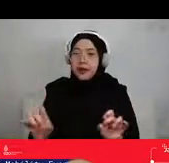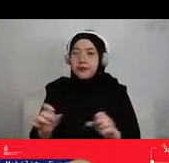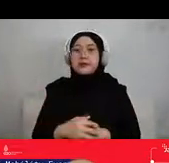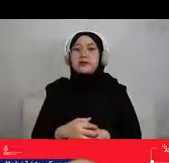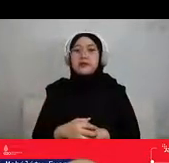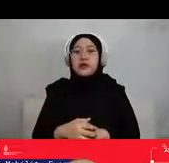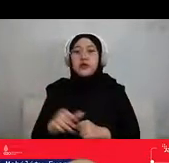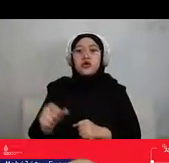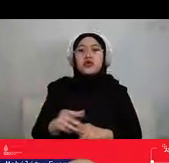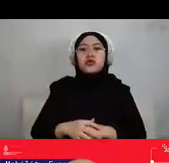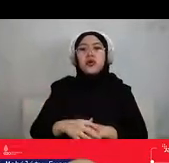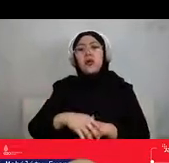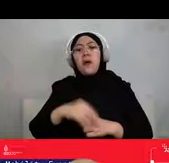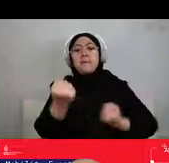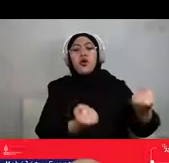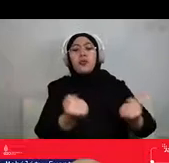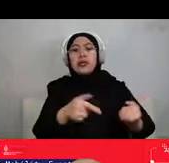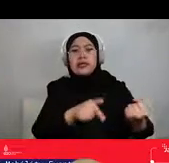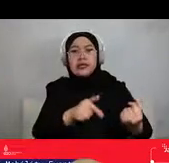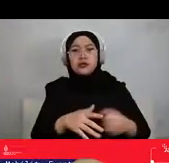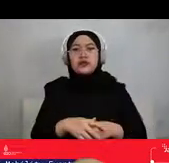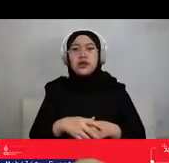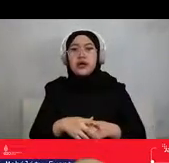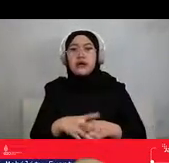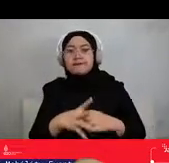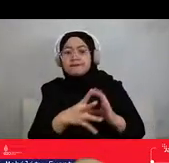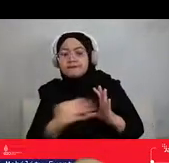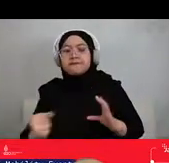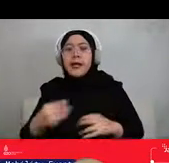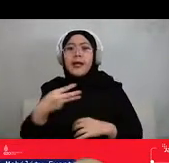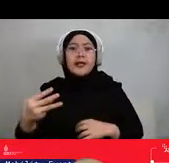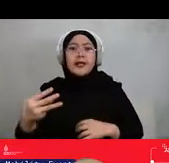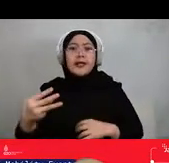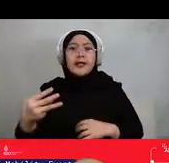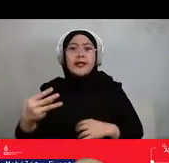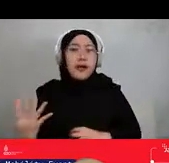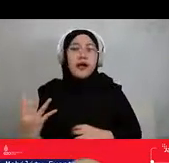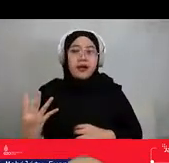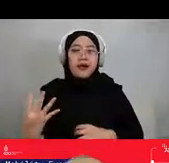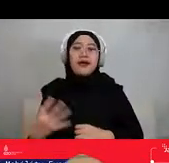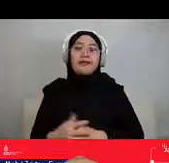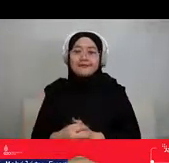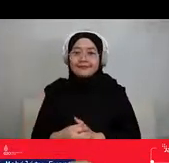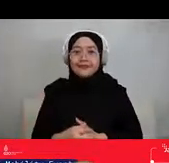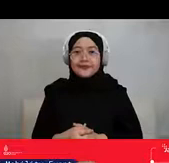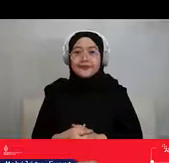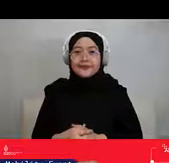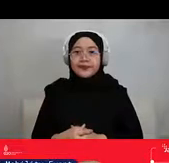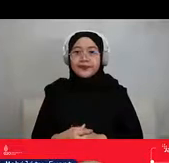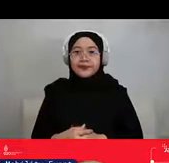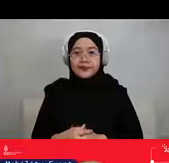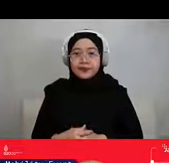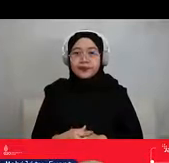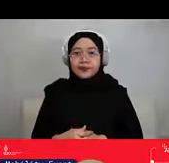efficiency that these vehicles provide, the energy consumption of an IC engine bus is much